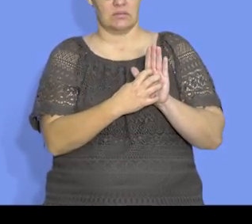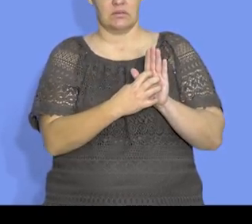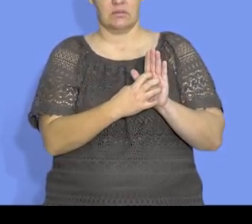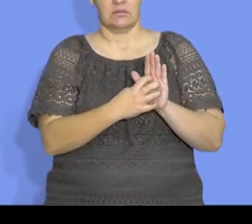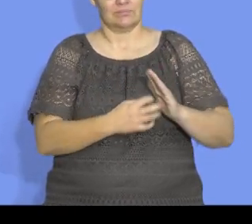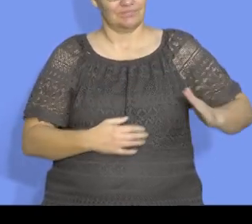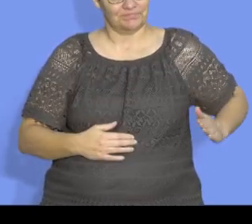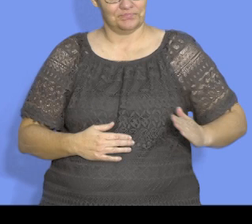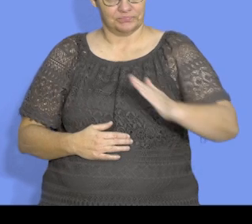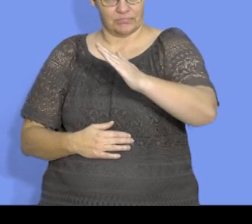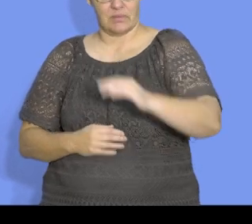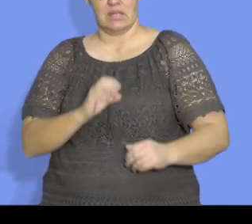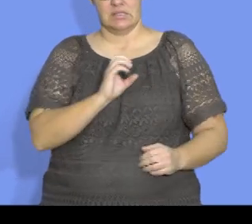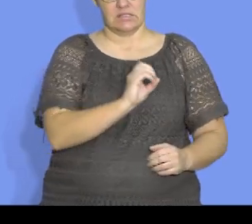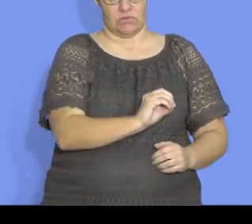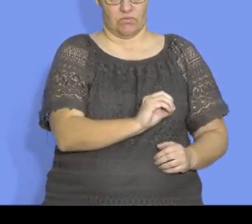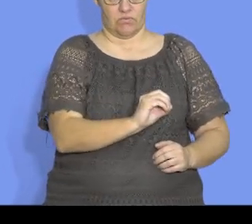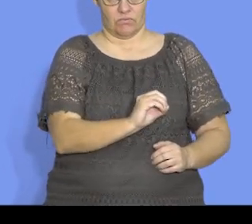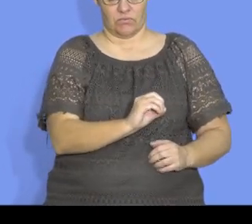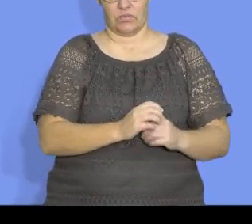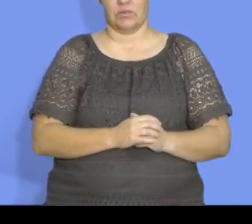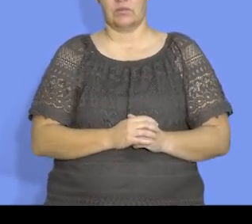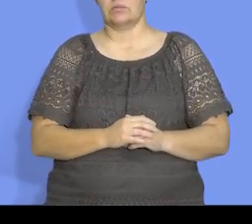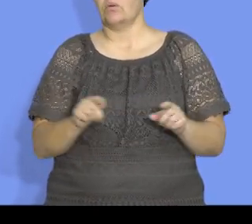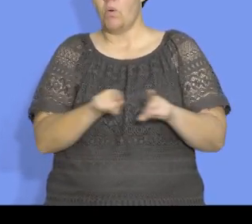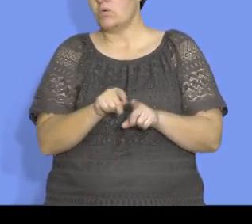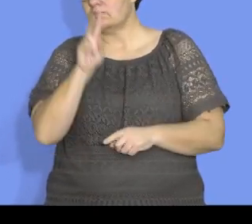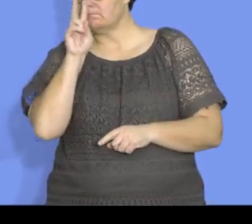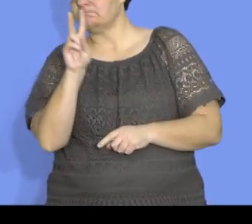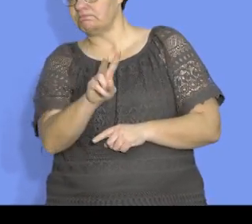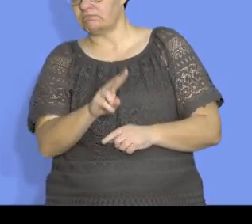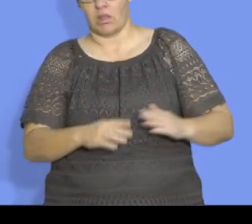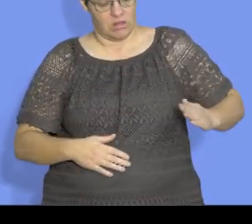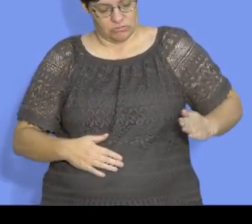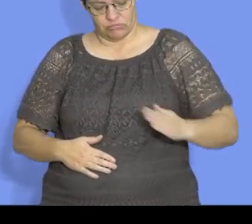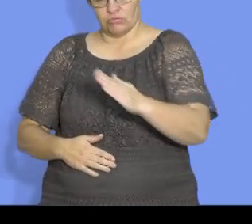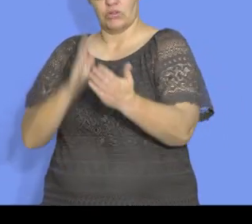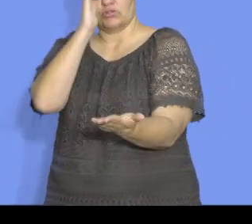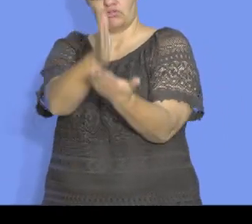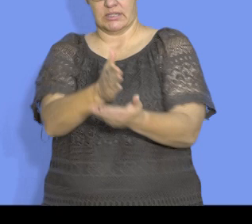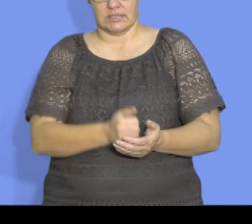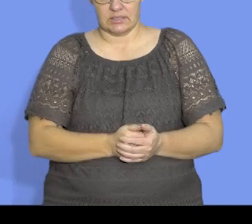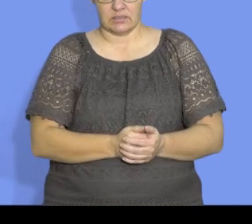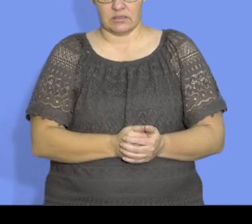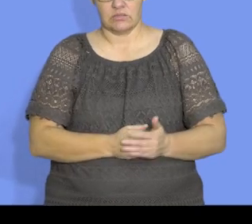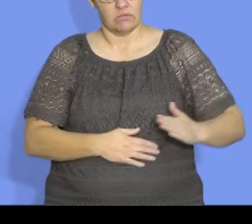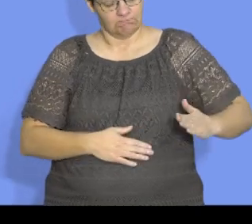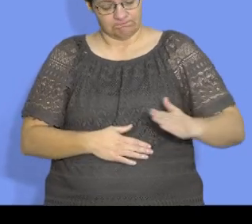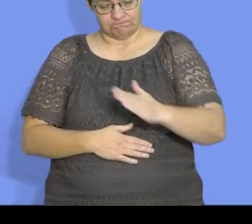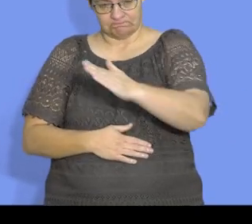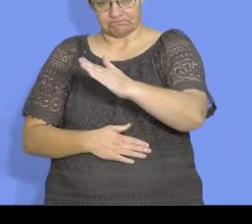cuts through the 0, 0 point. We also recognize it's a straight line. And so the gradient is